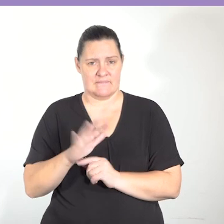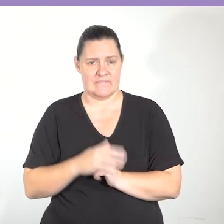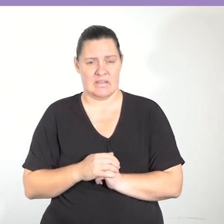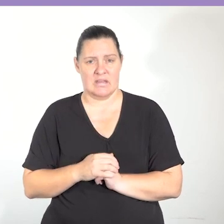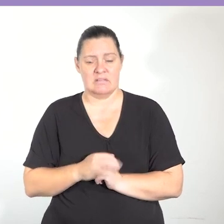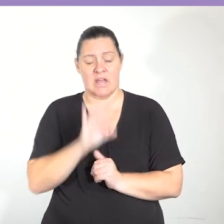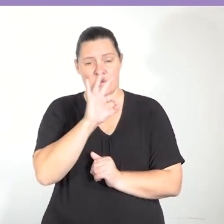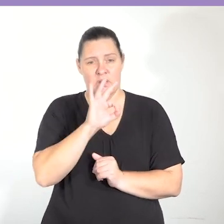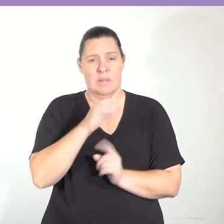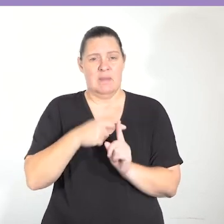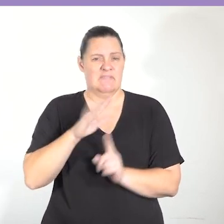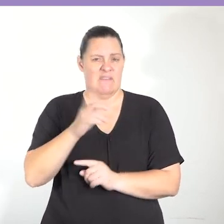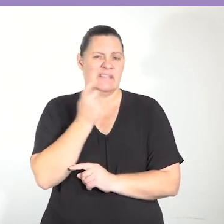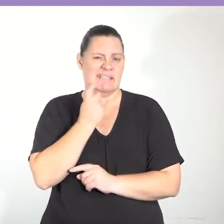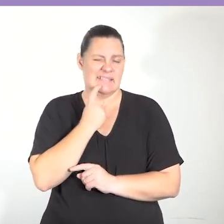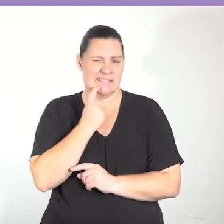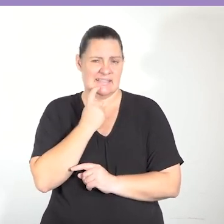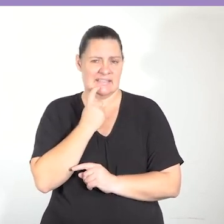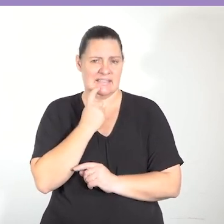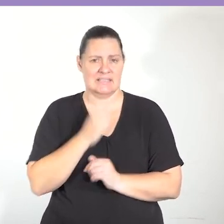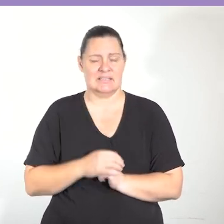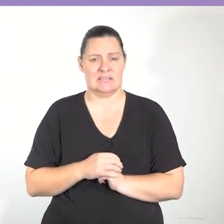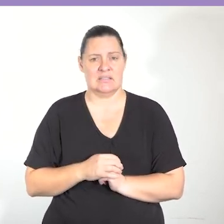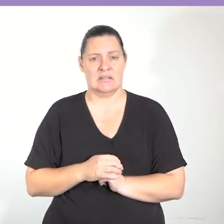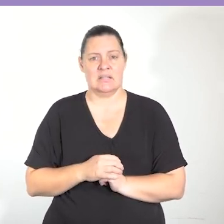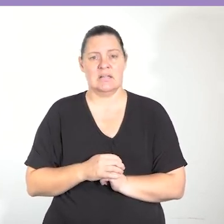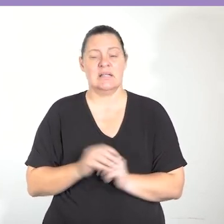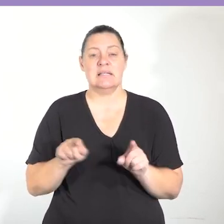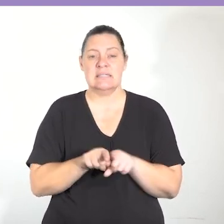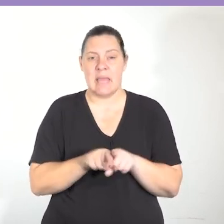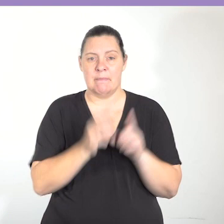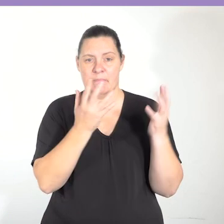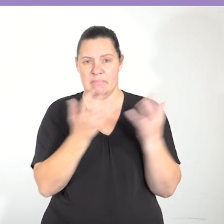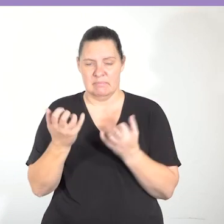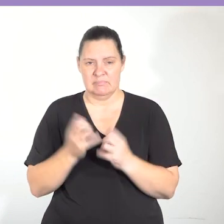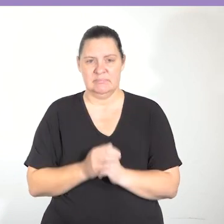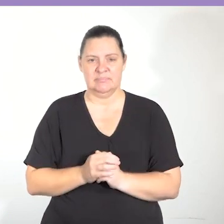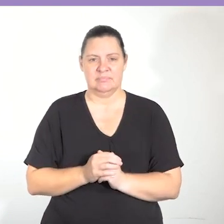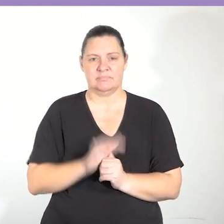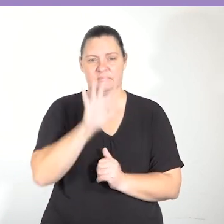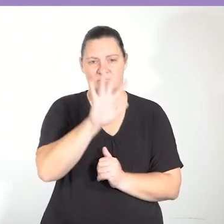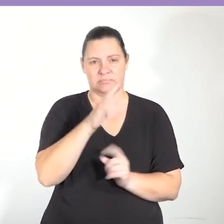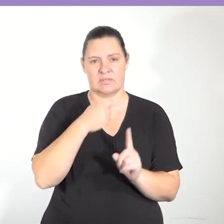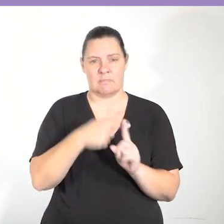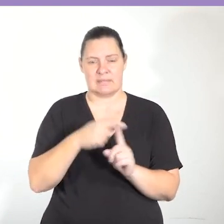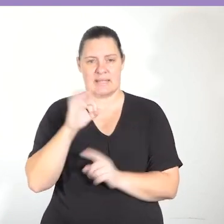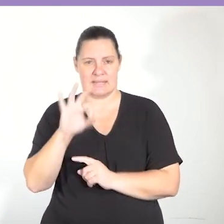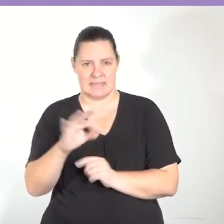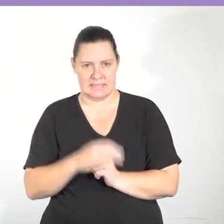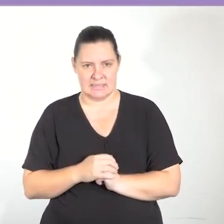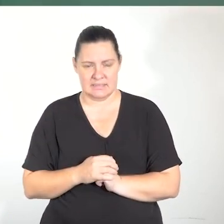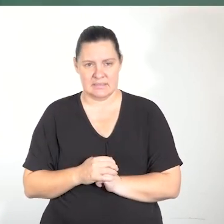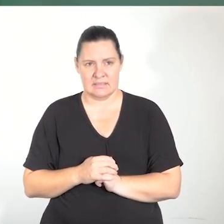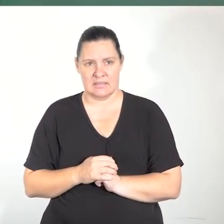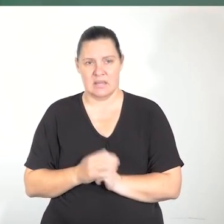3 plus 5. Now we know that 3 plus 5 is an easy one. This one can also be calculated as 5 plus 3.